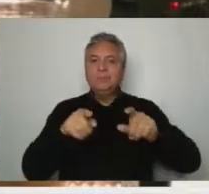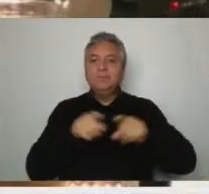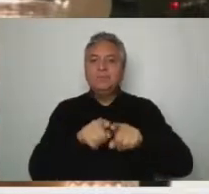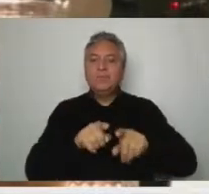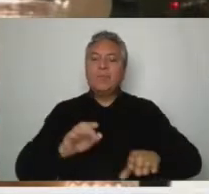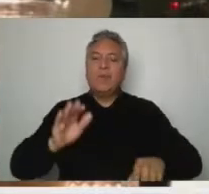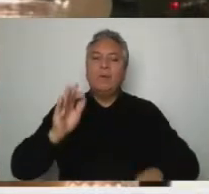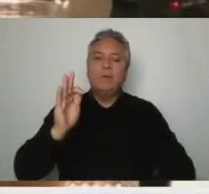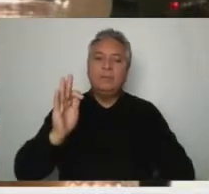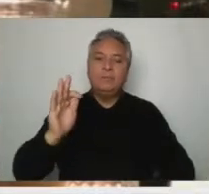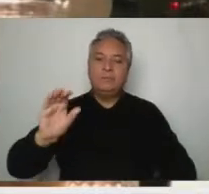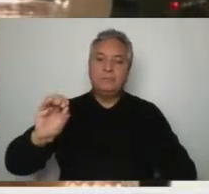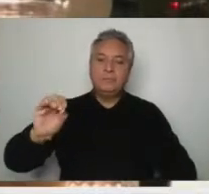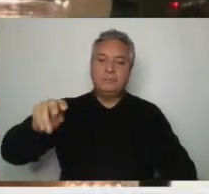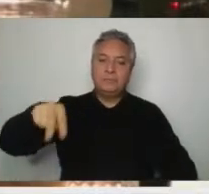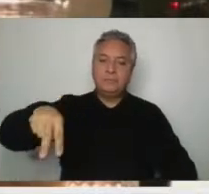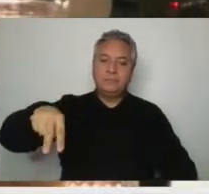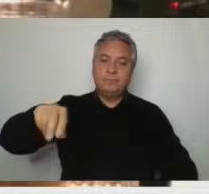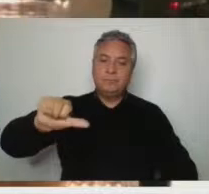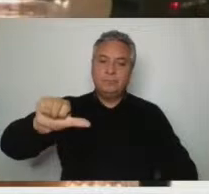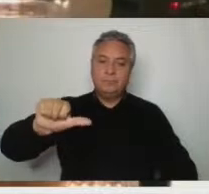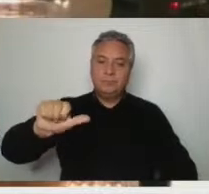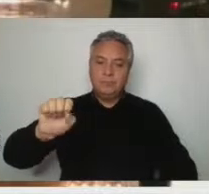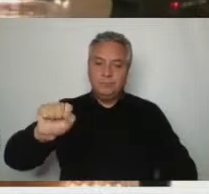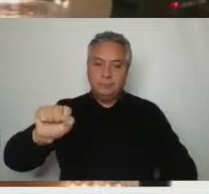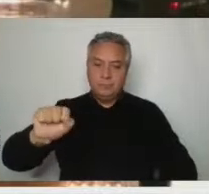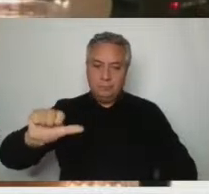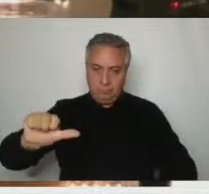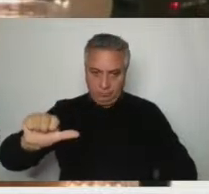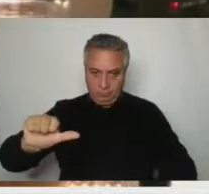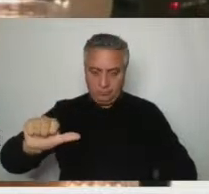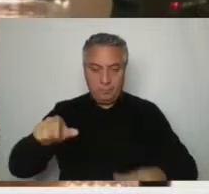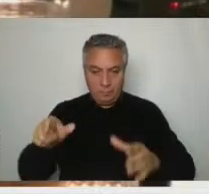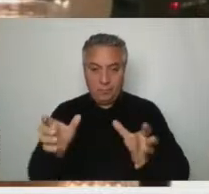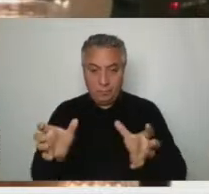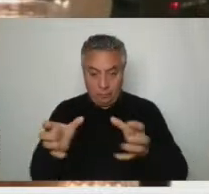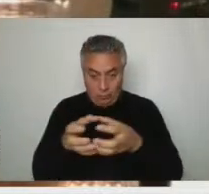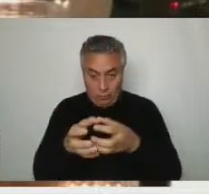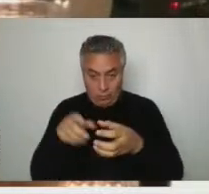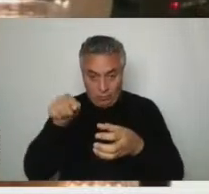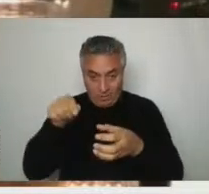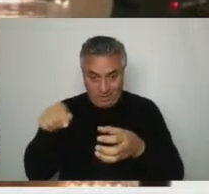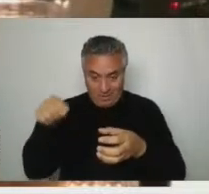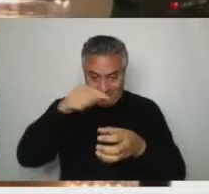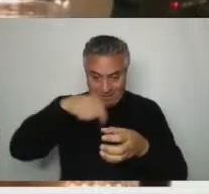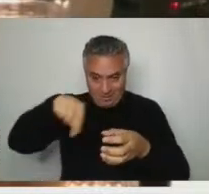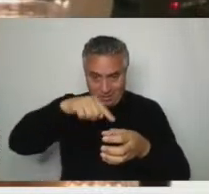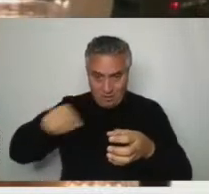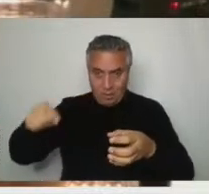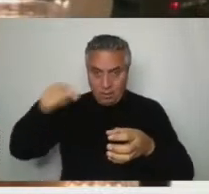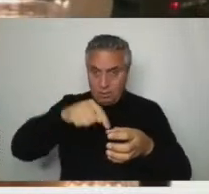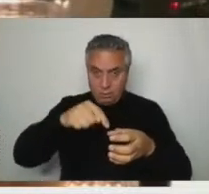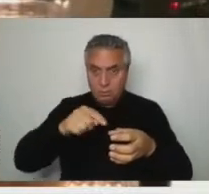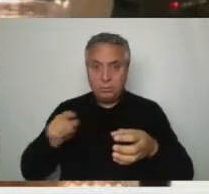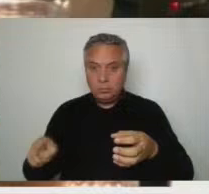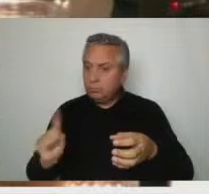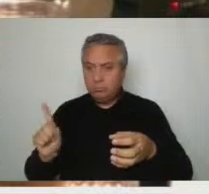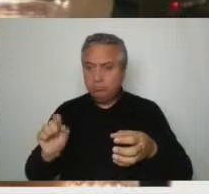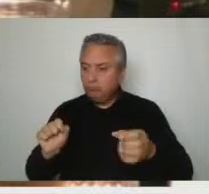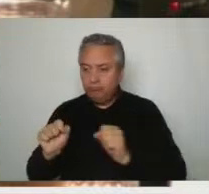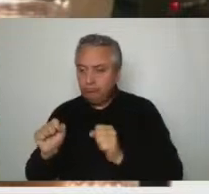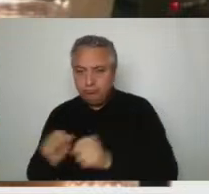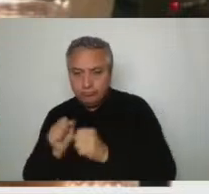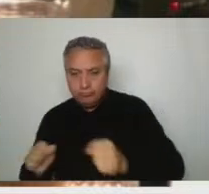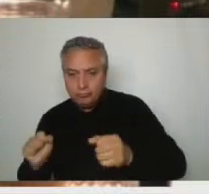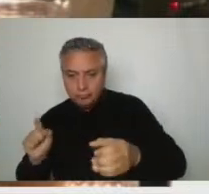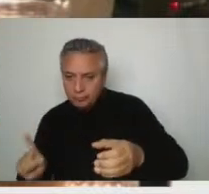is geared toward people who are in public health system for NASA. And even in that group, there are persons that don't have